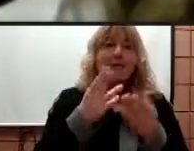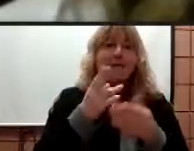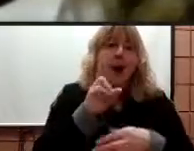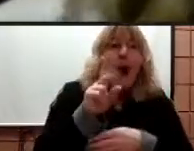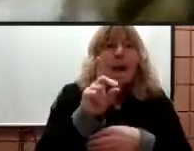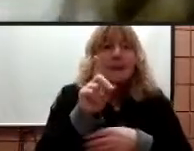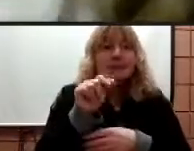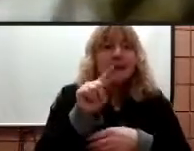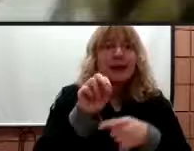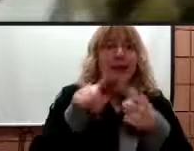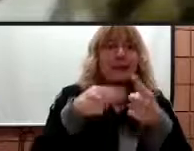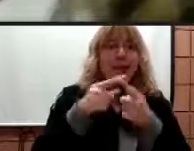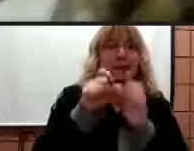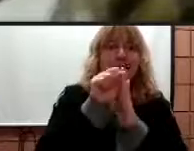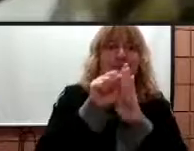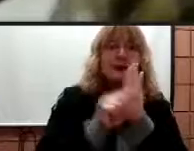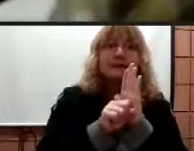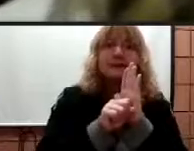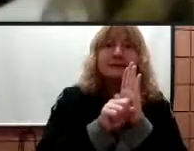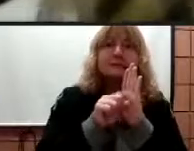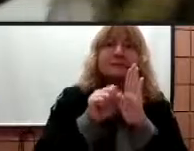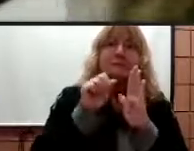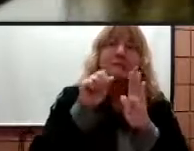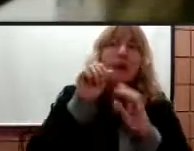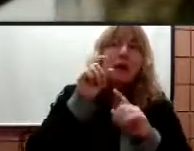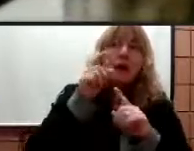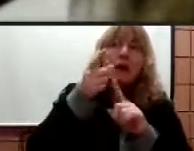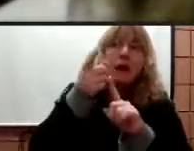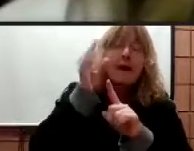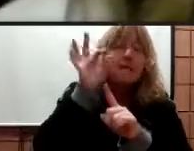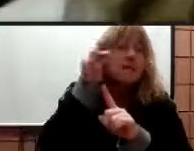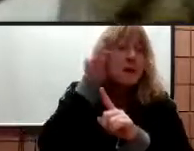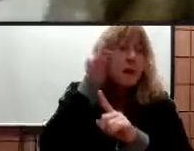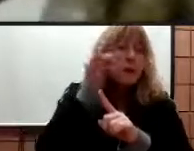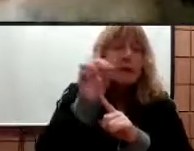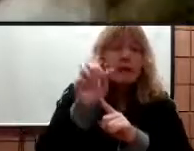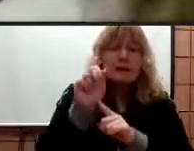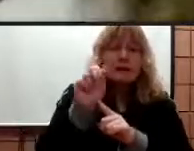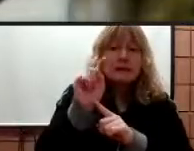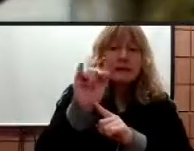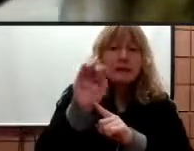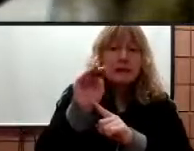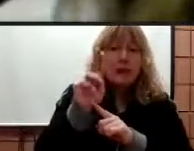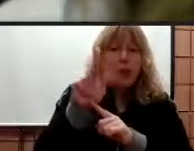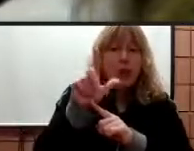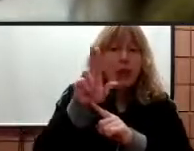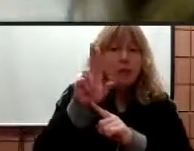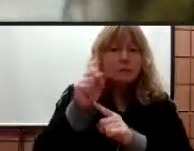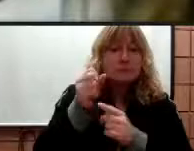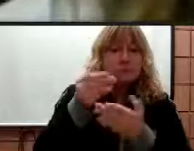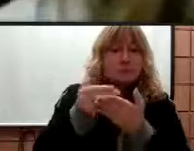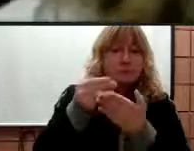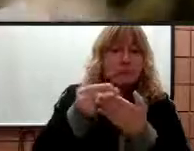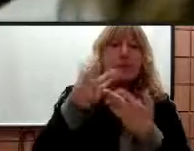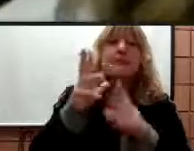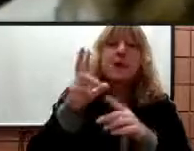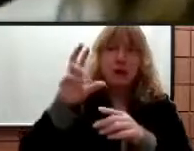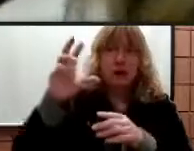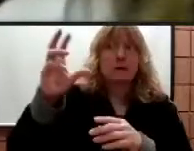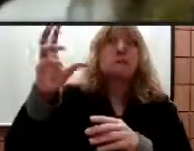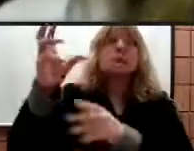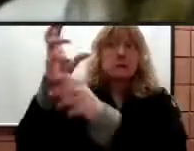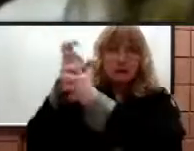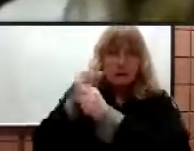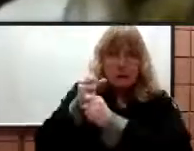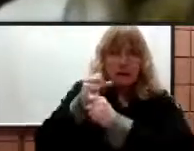stimulus dollars that are in the state of Michigan, waiting to be distributed, so that